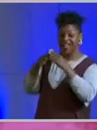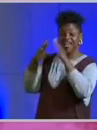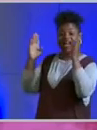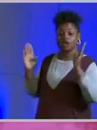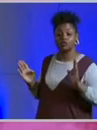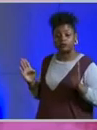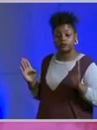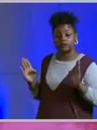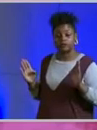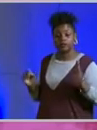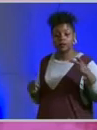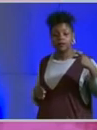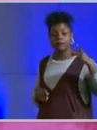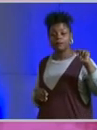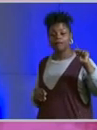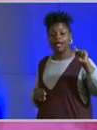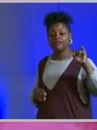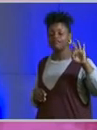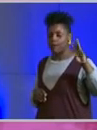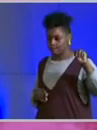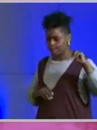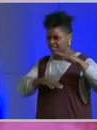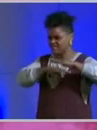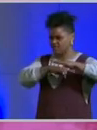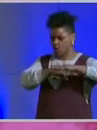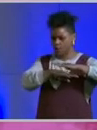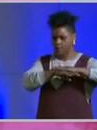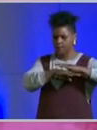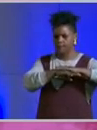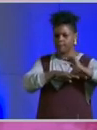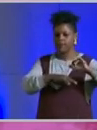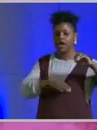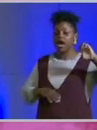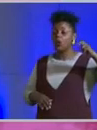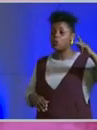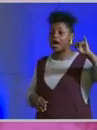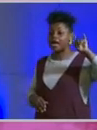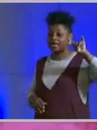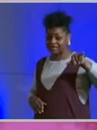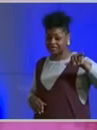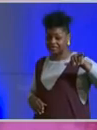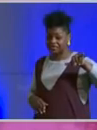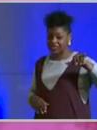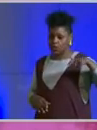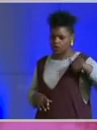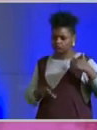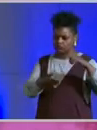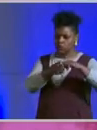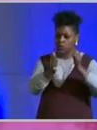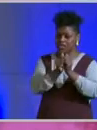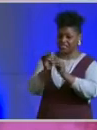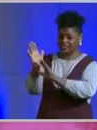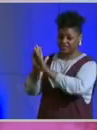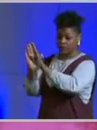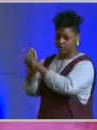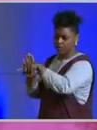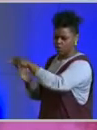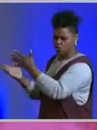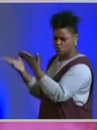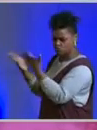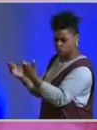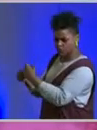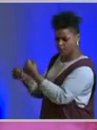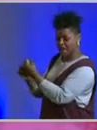Platform, a HIP. It's a program, an equity fund that where we partner with developers who want to build affordable housing